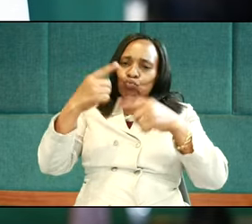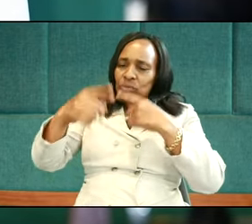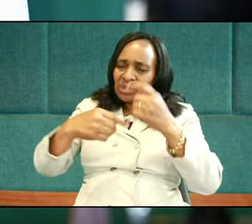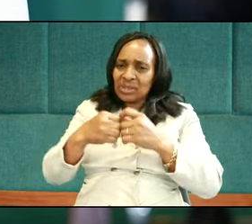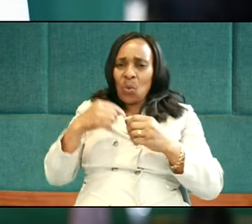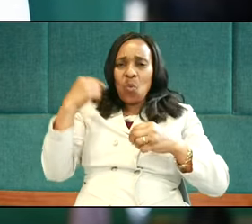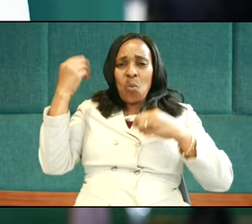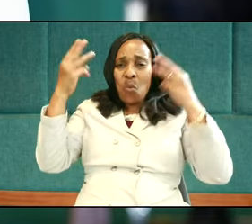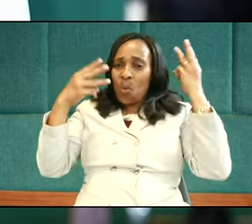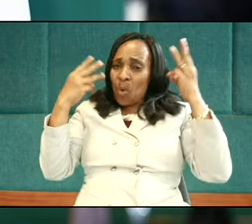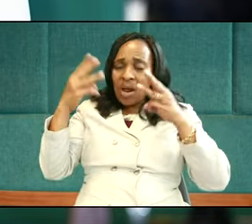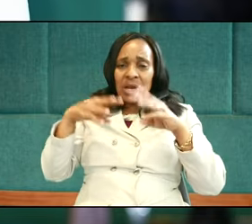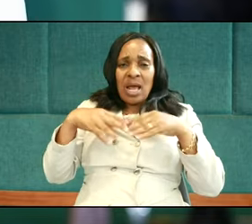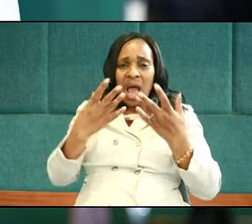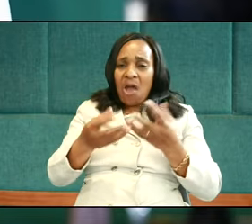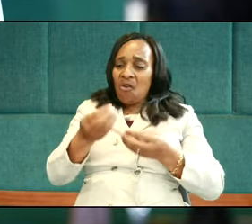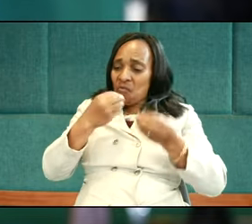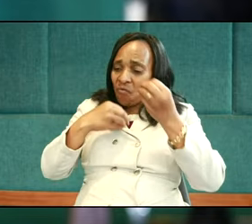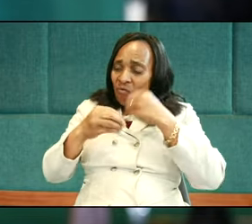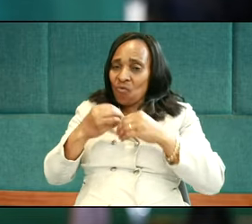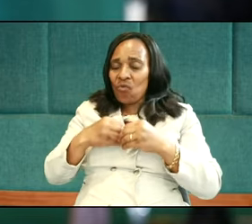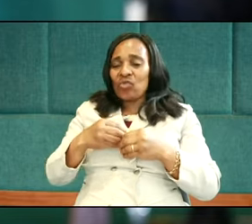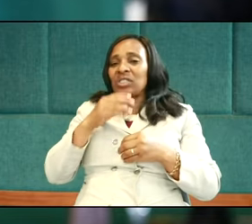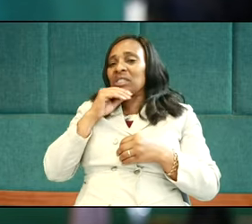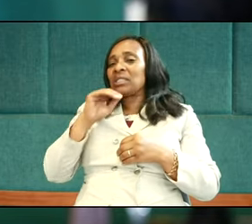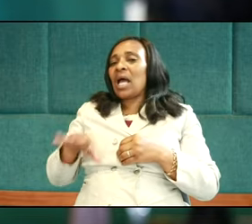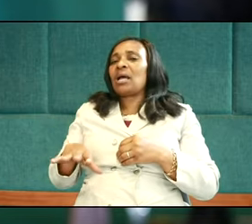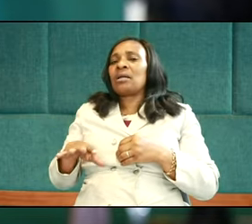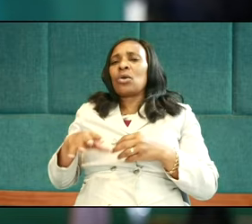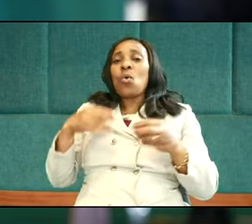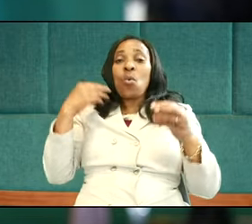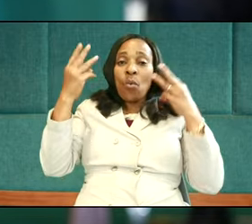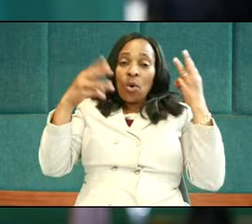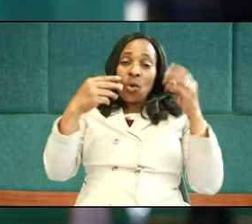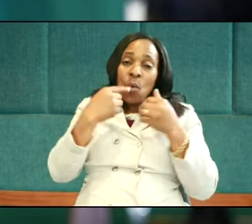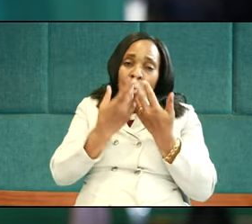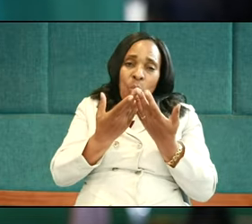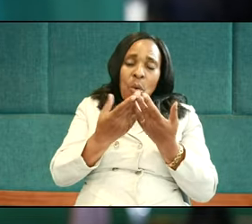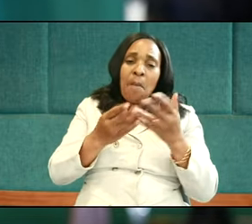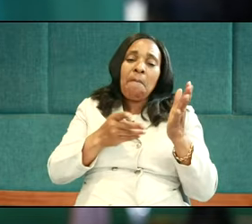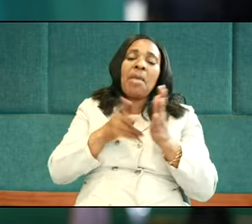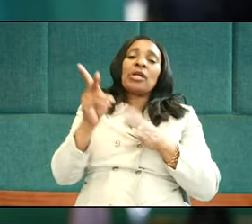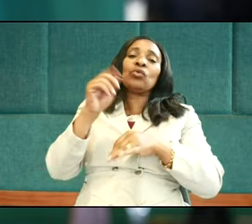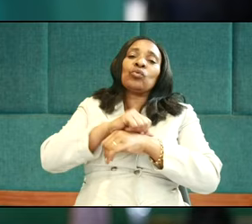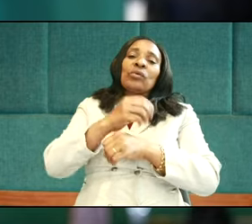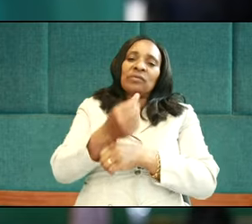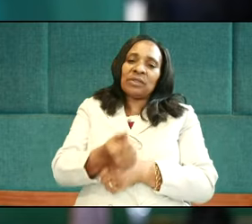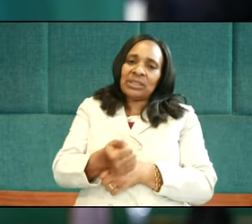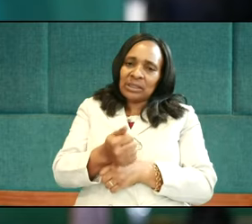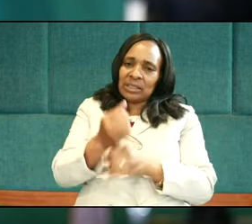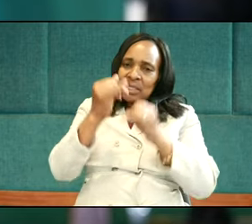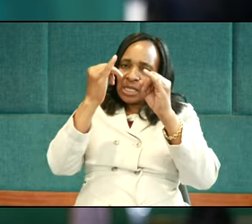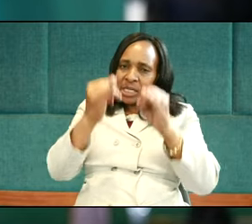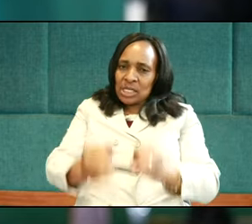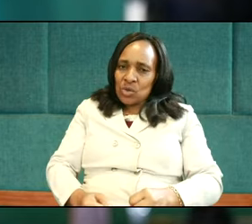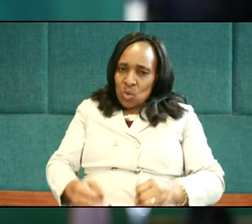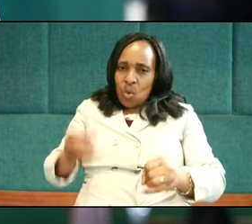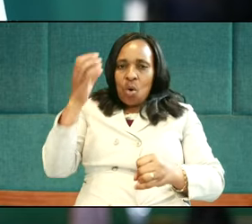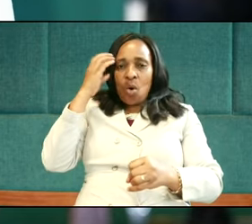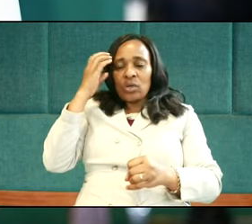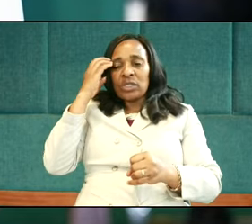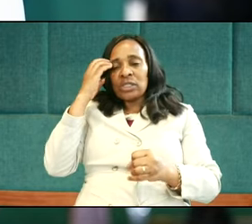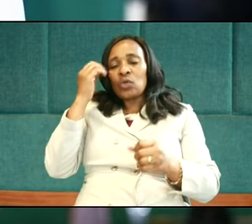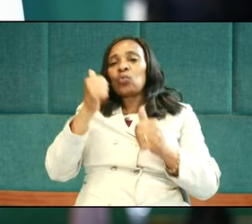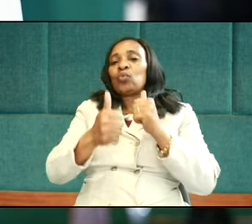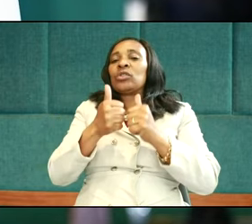about how she would feed Sudip. She was worried about who will pay for the school fees and the new clothes for the